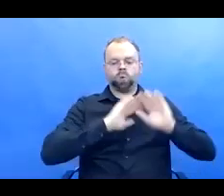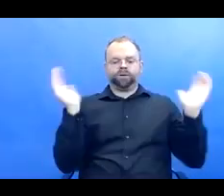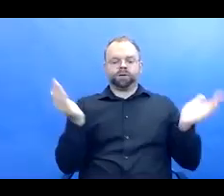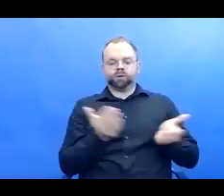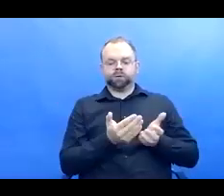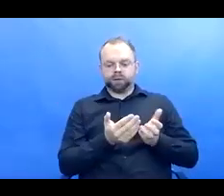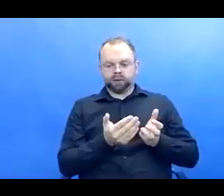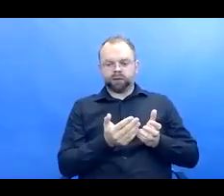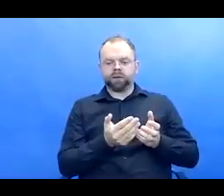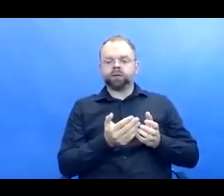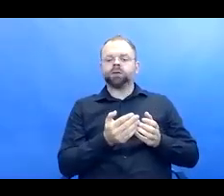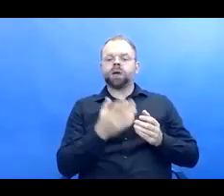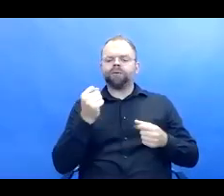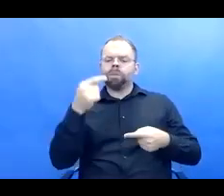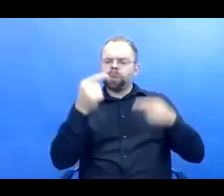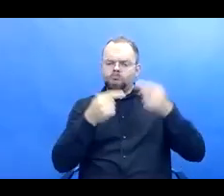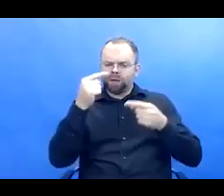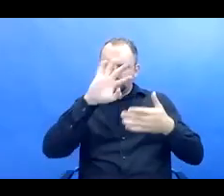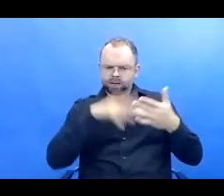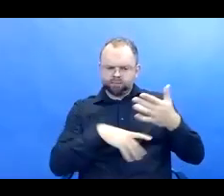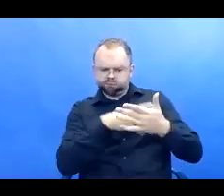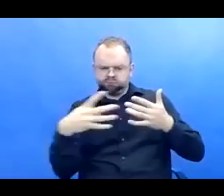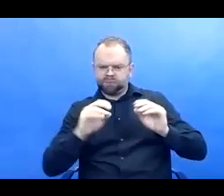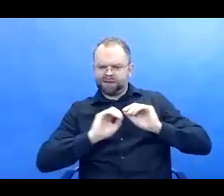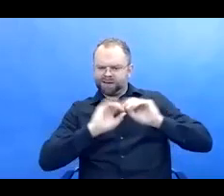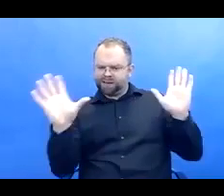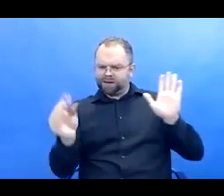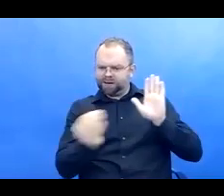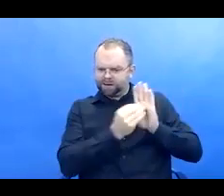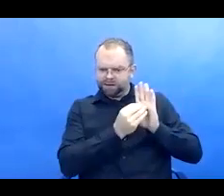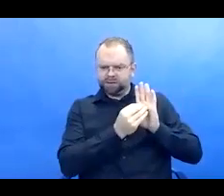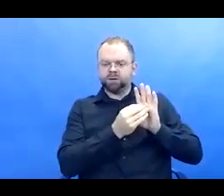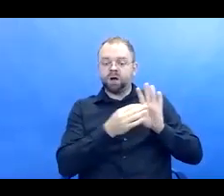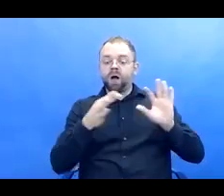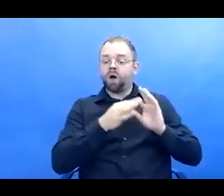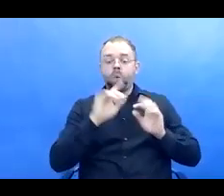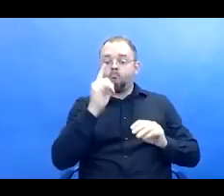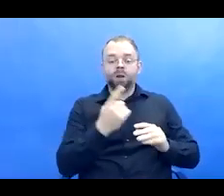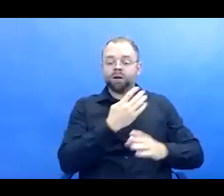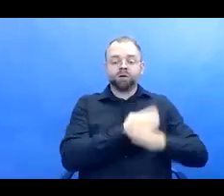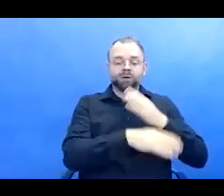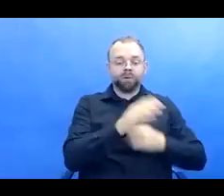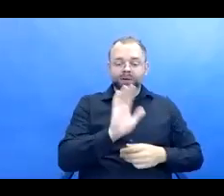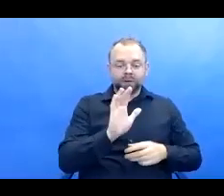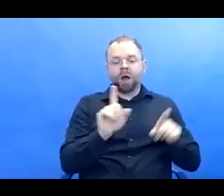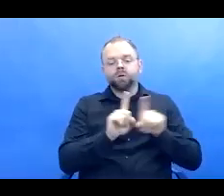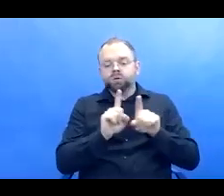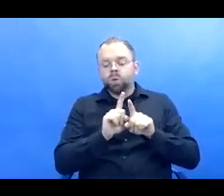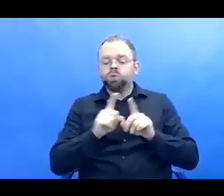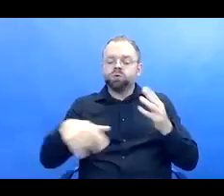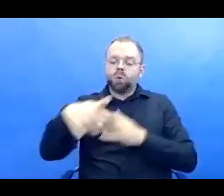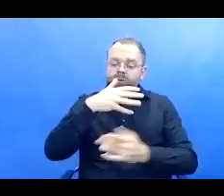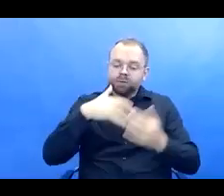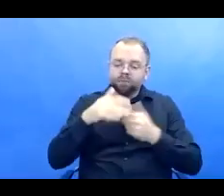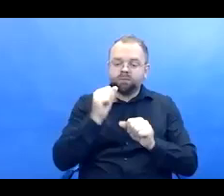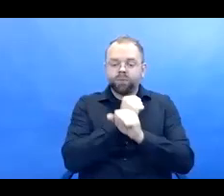what role social protection should play in society, which are different. So we are trying to build on that in working with the colleagues